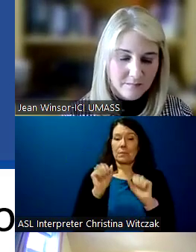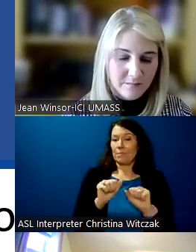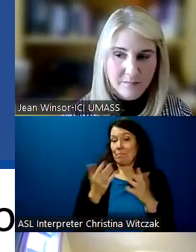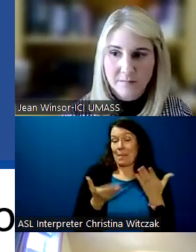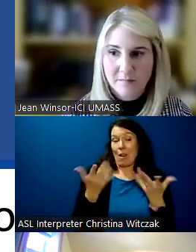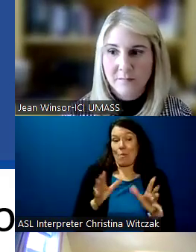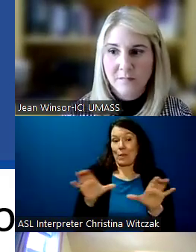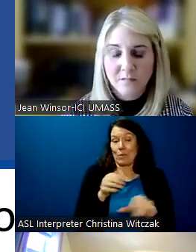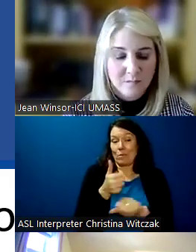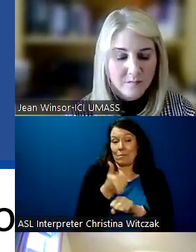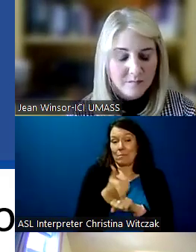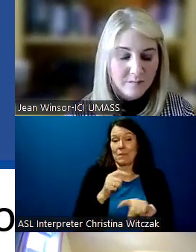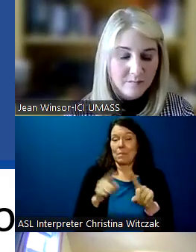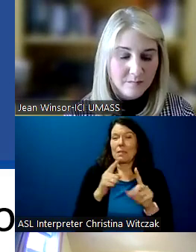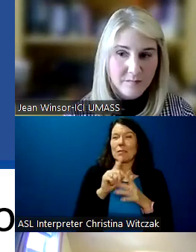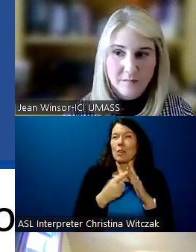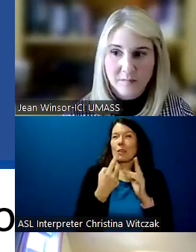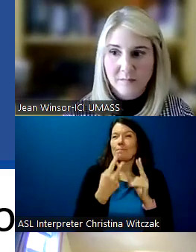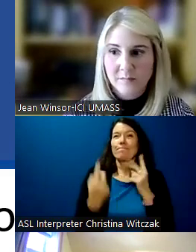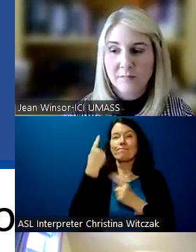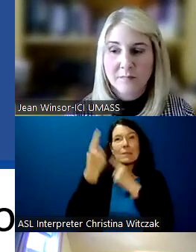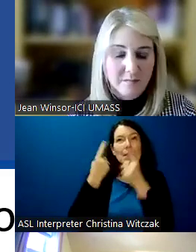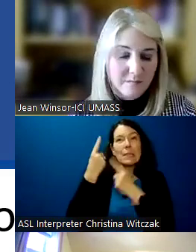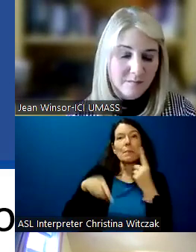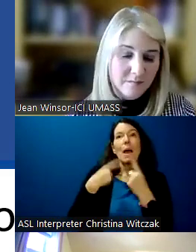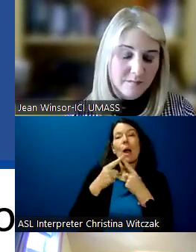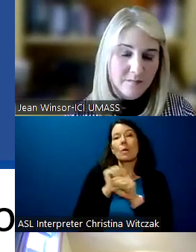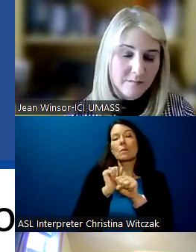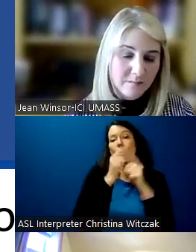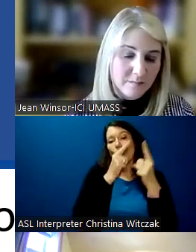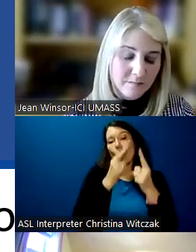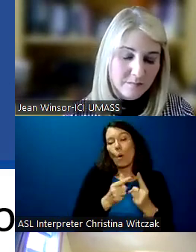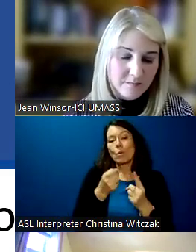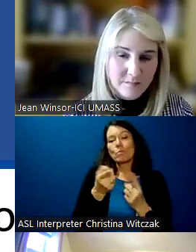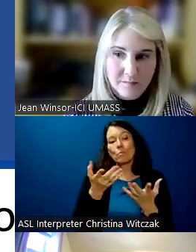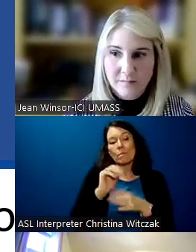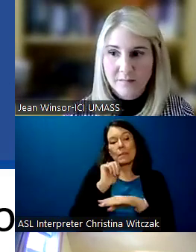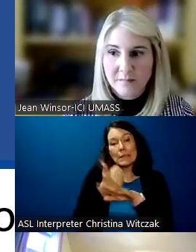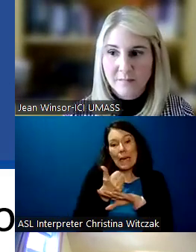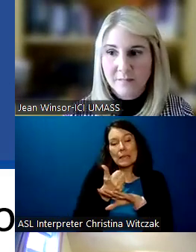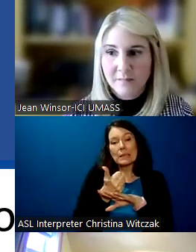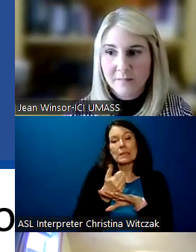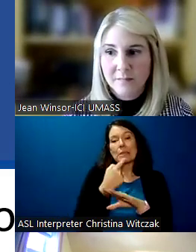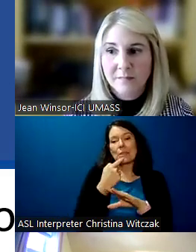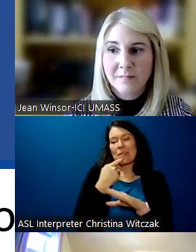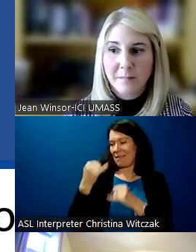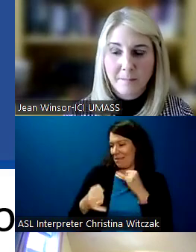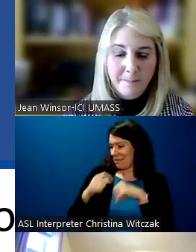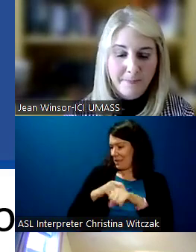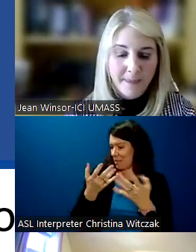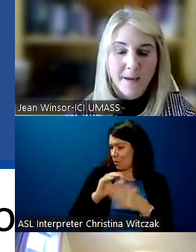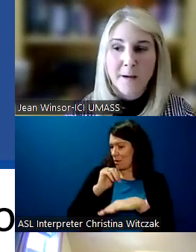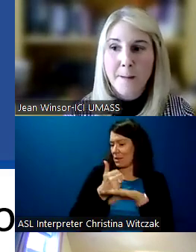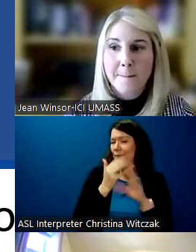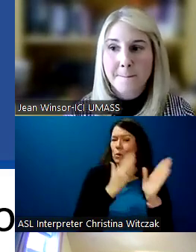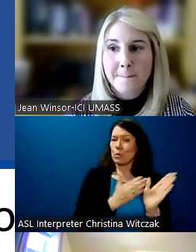already, but really start reflecting on those employment goals or objectives that you want to set, that you set in your last plan, that you want to set in your new plan,